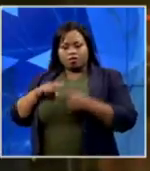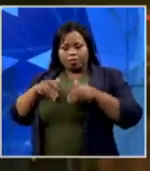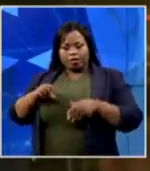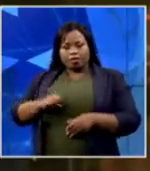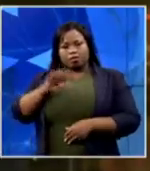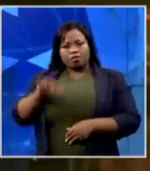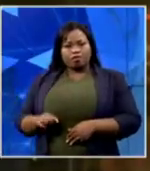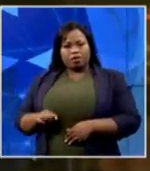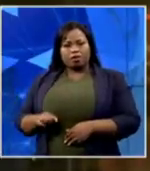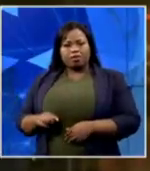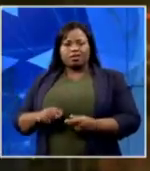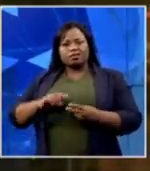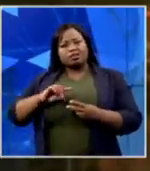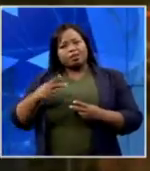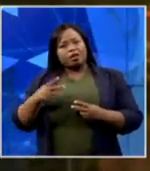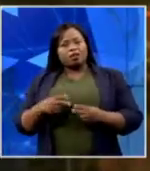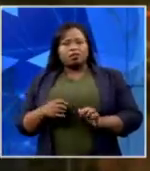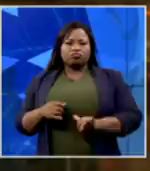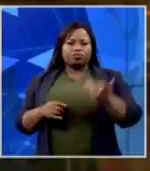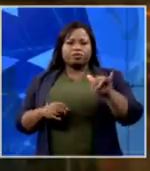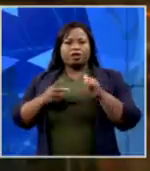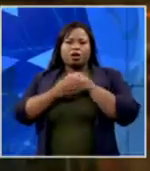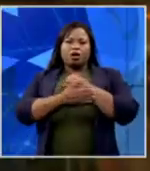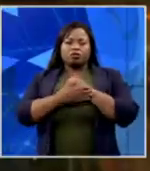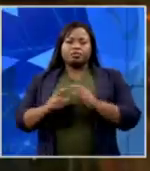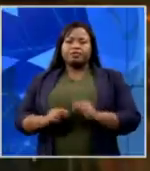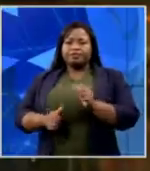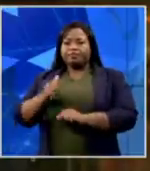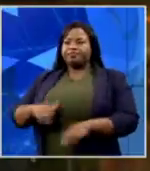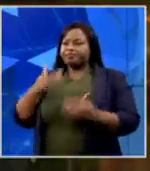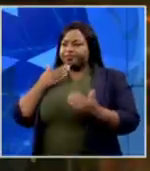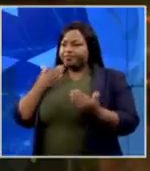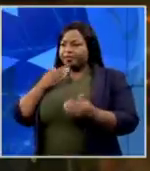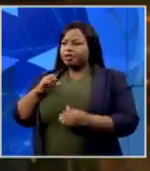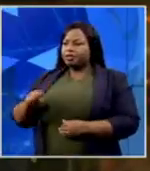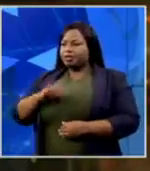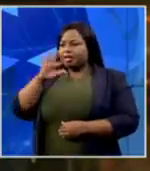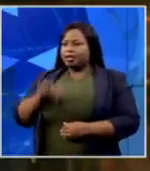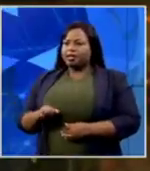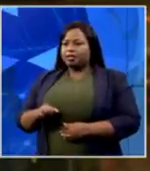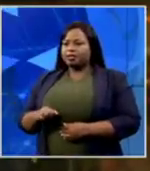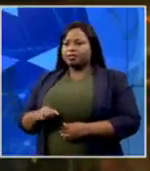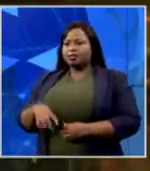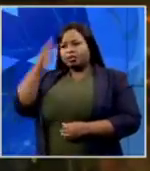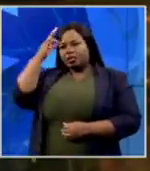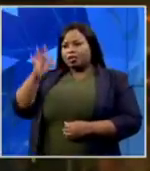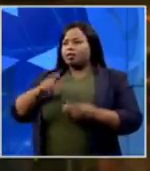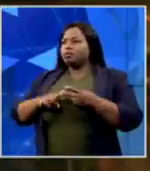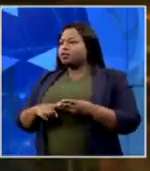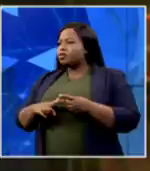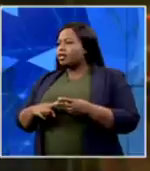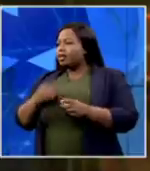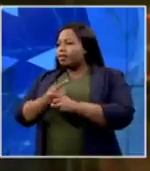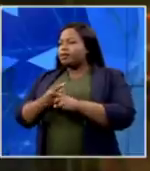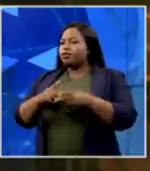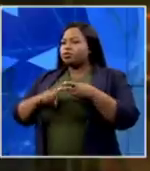going elsewhere. I just wanted to say, if I may, a big thank you to the South African government, to DIRCO, to the Department of Transport and Home Affairs, and